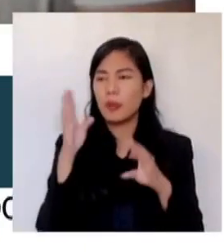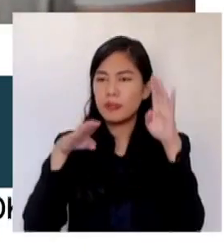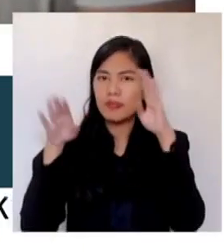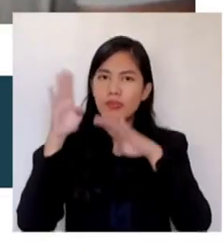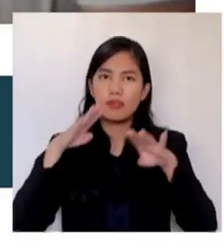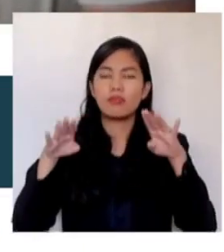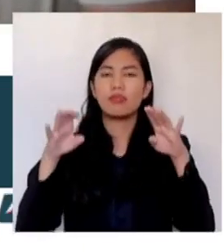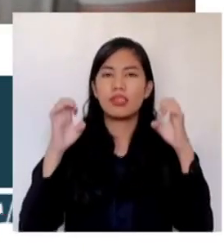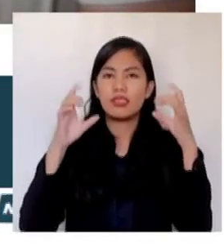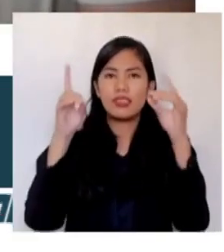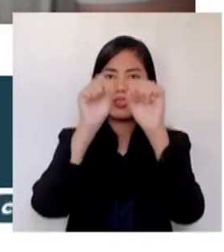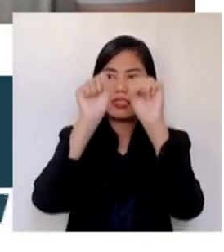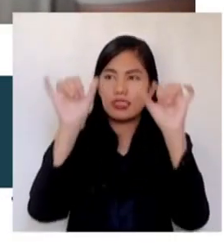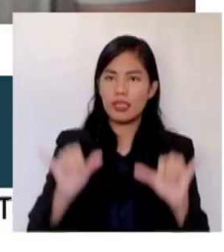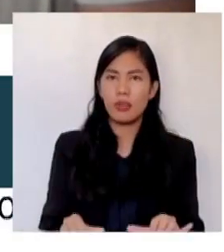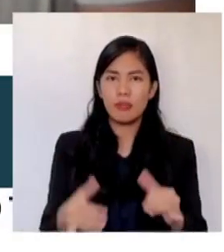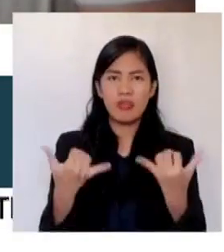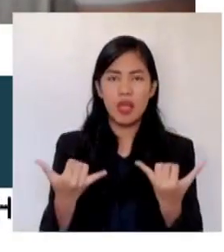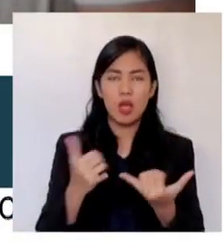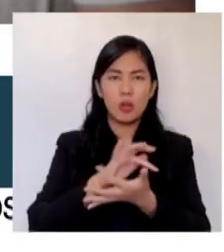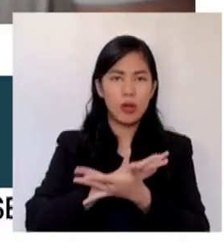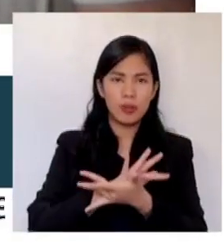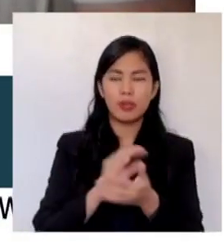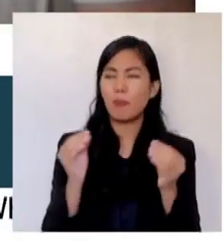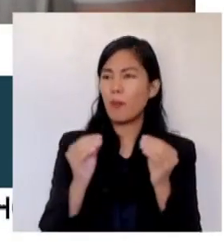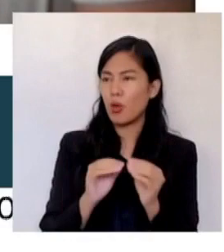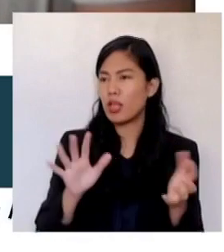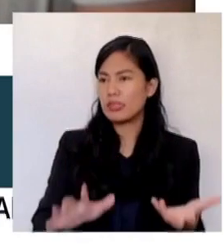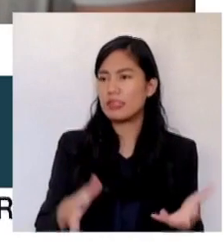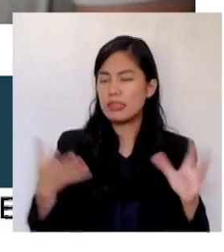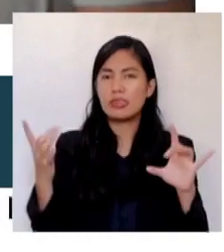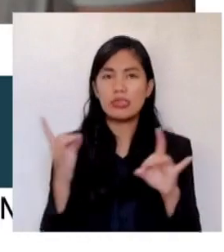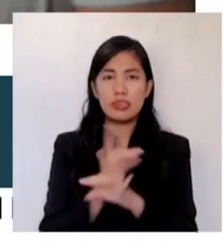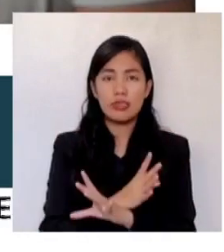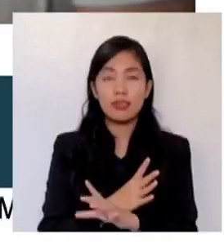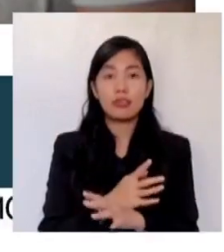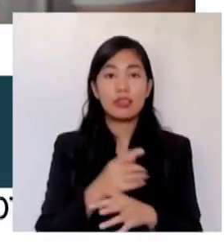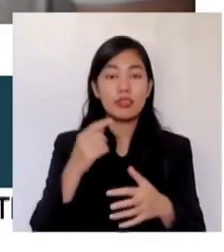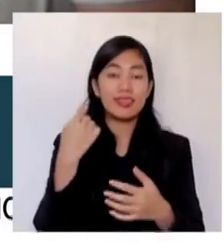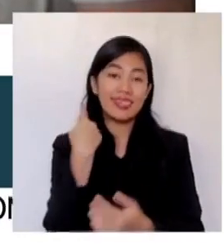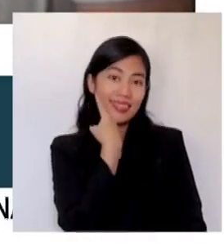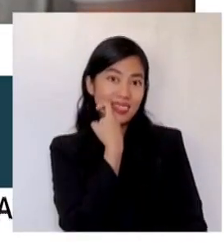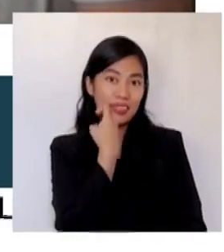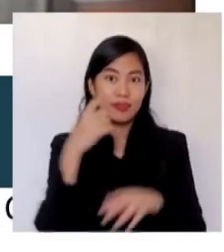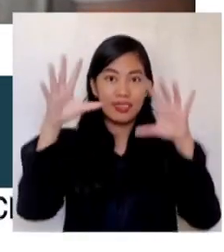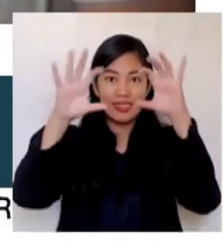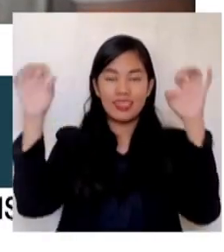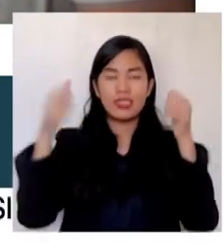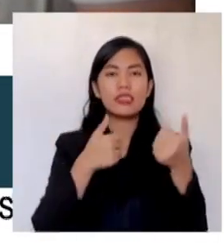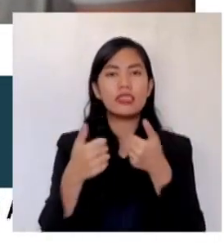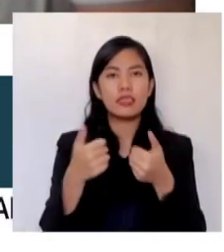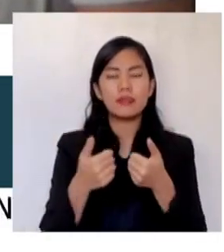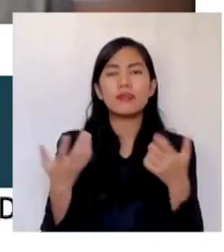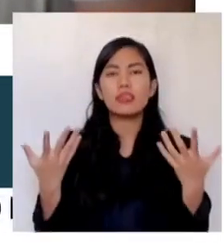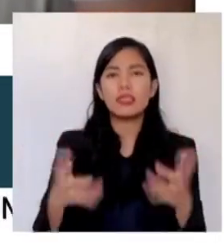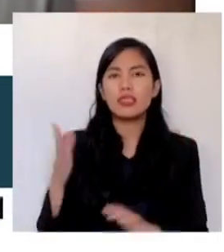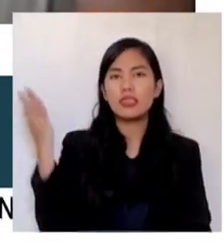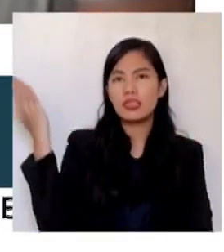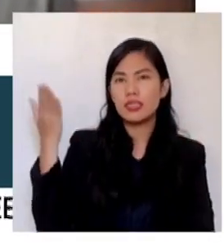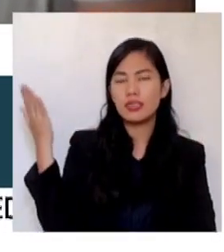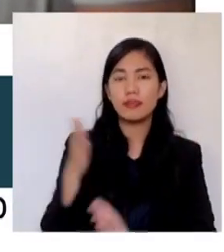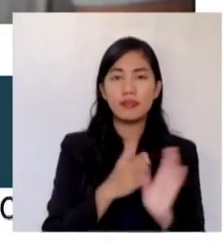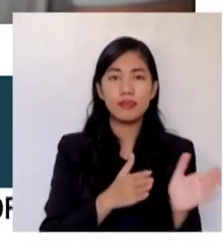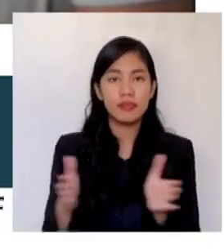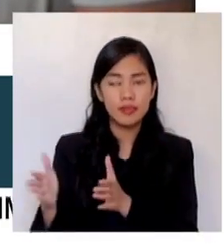pandemic. They laid out their plans. We all know what to do. But how are they going to do it? Do you think that